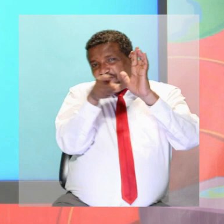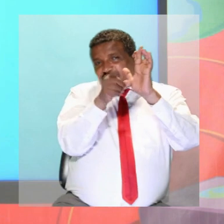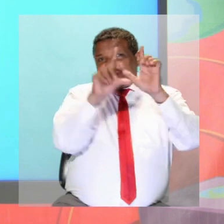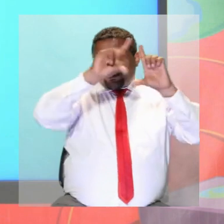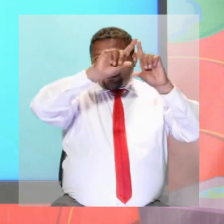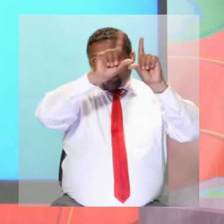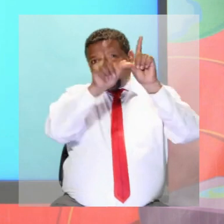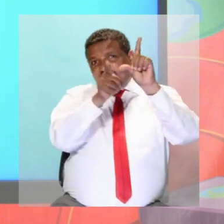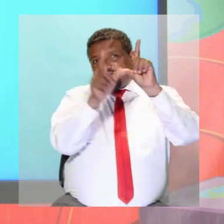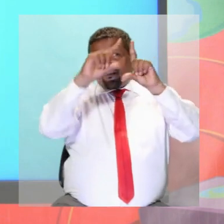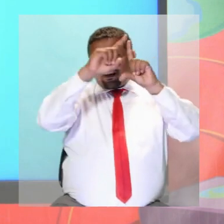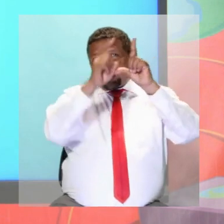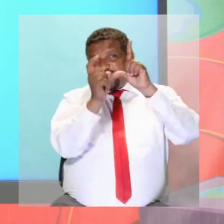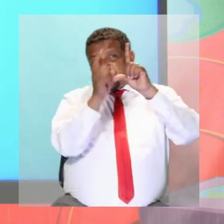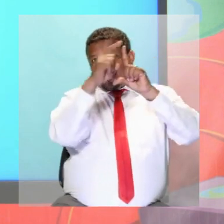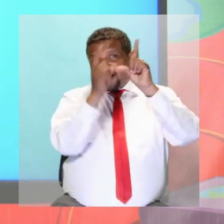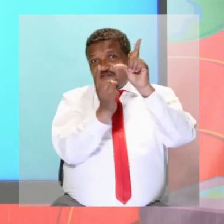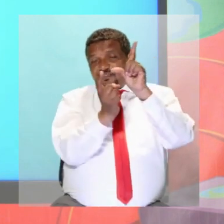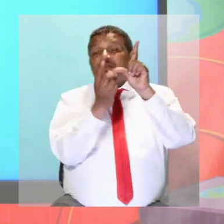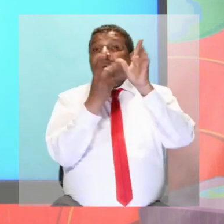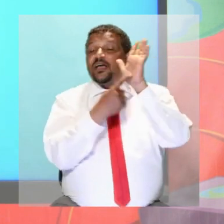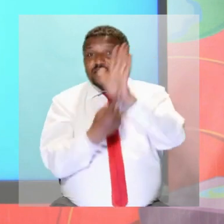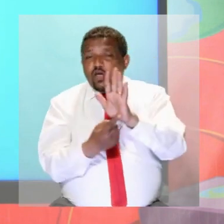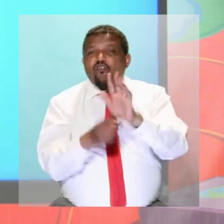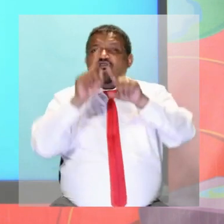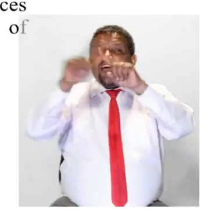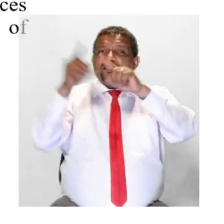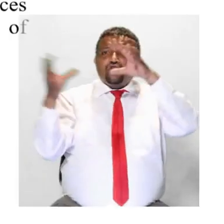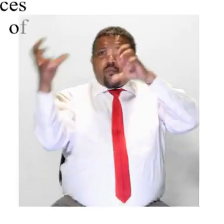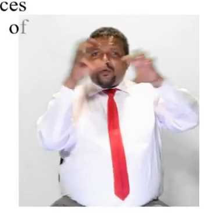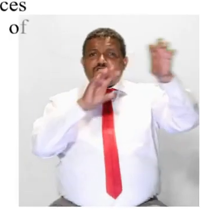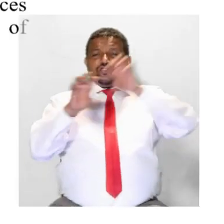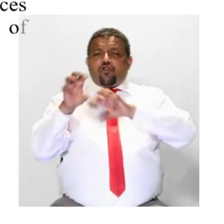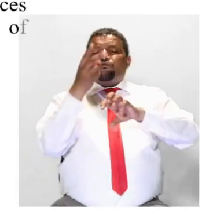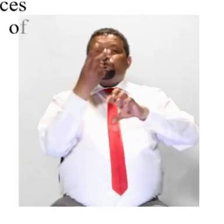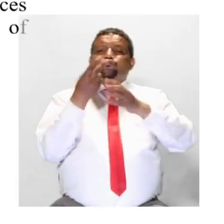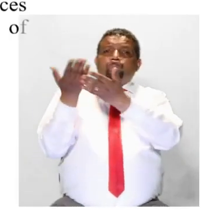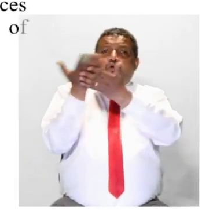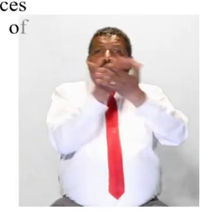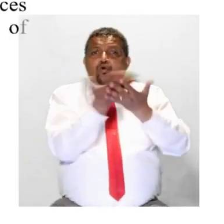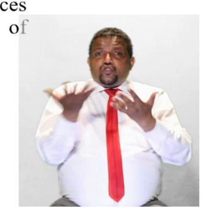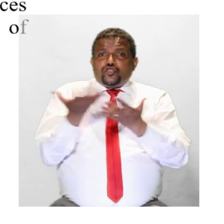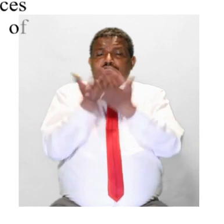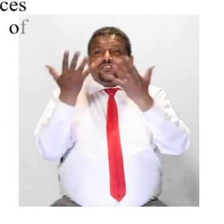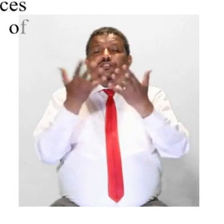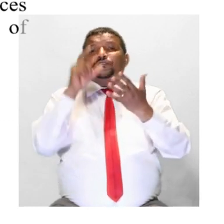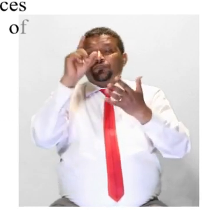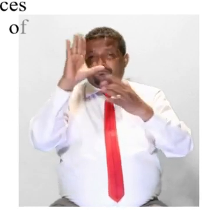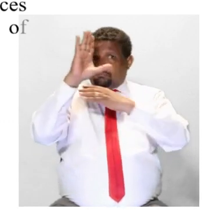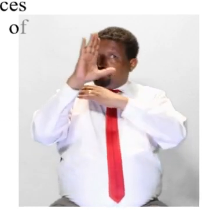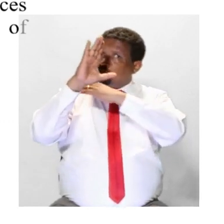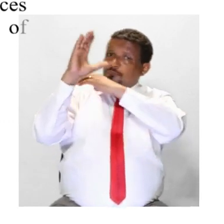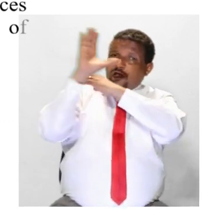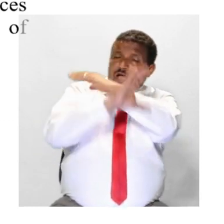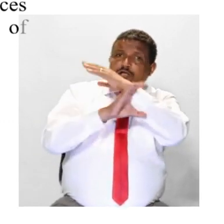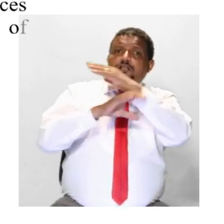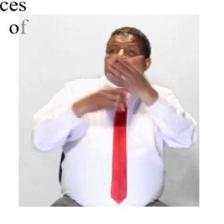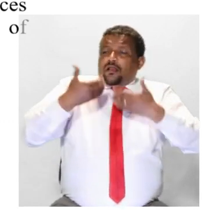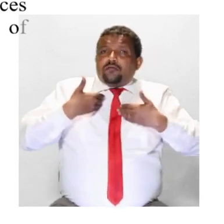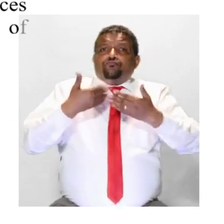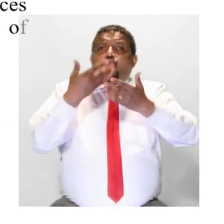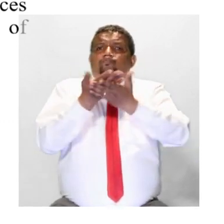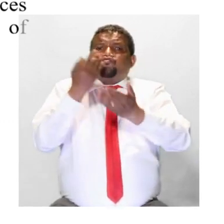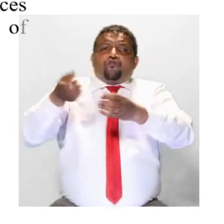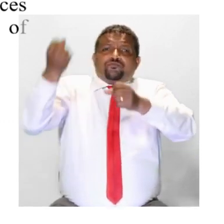shows the various combinations of two commodities that a country can produce by employing the available resources for